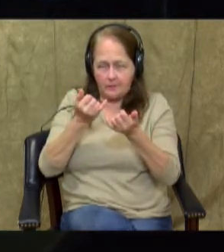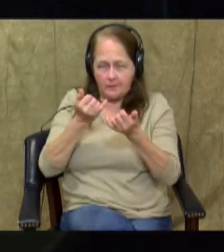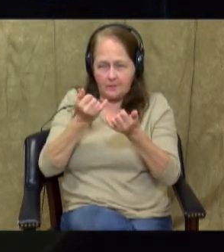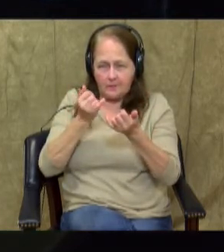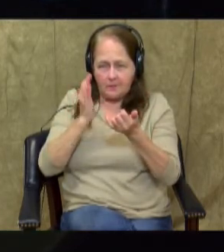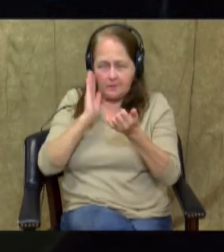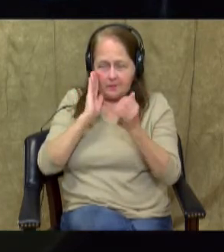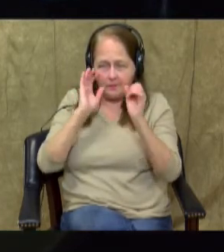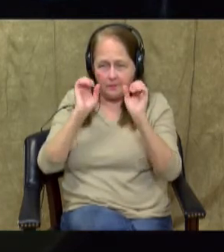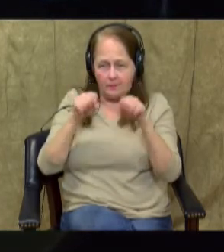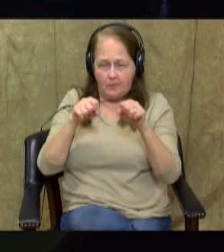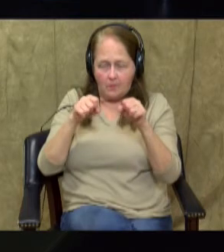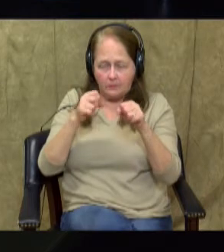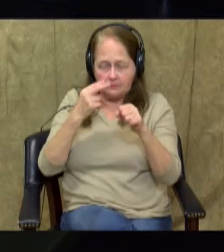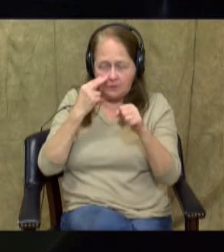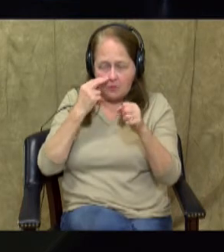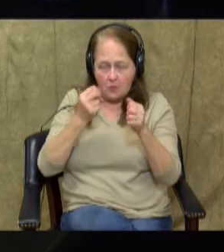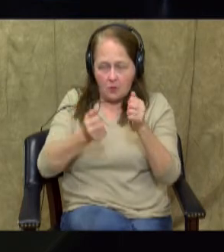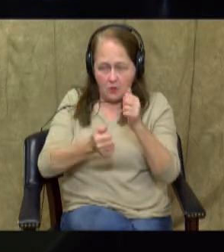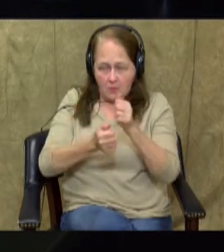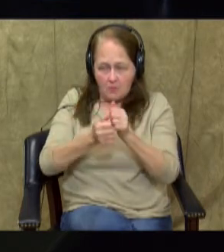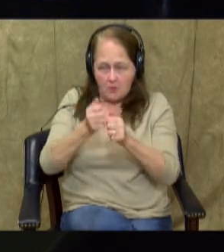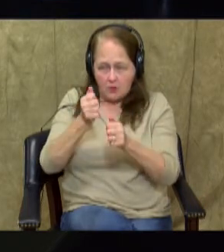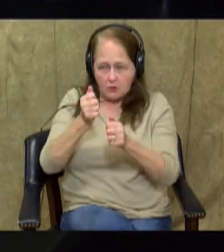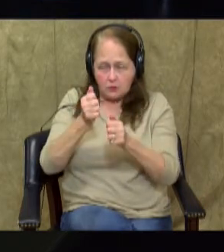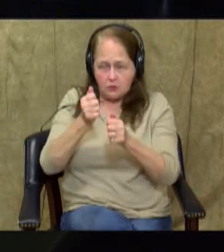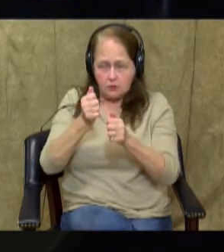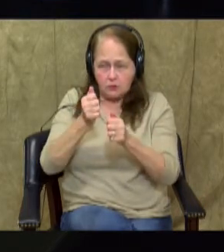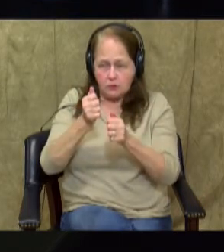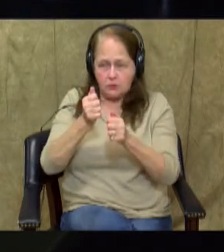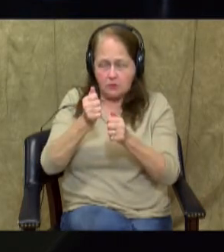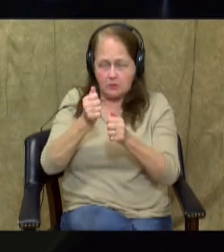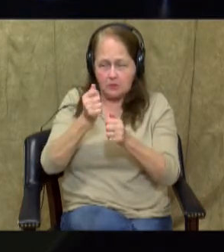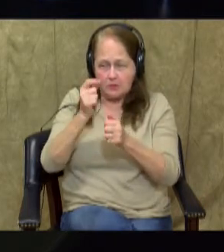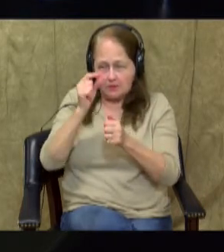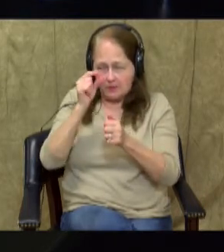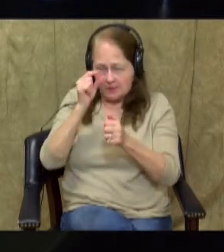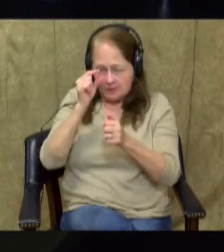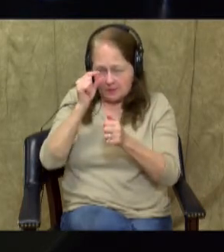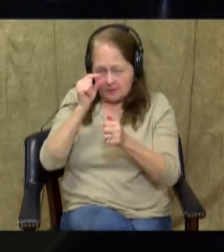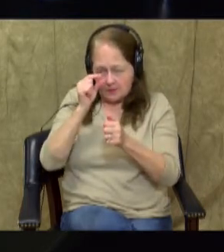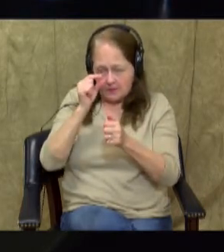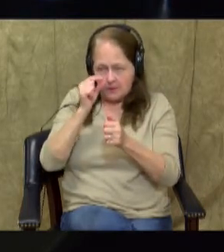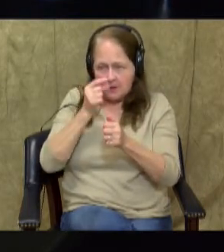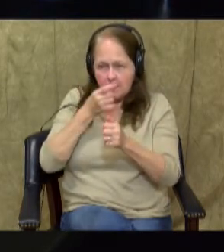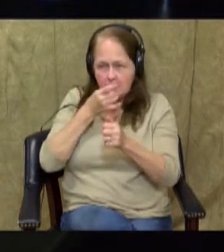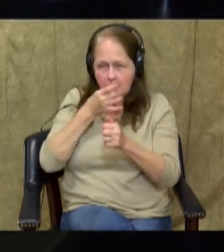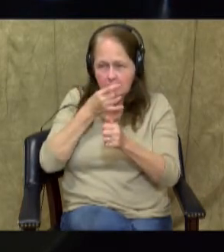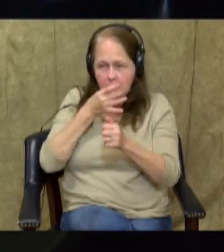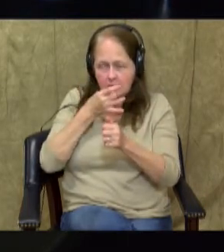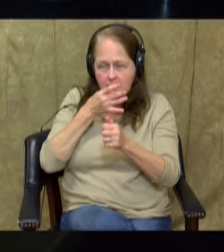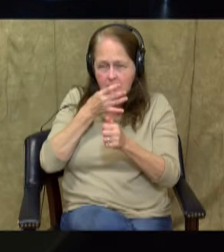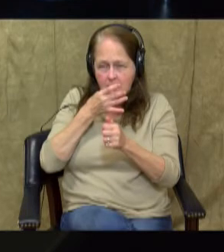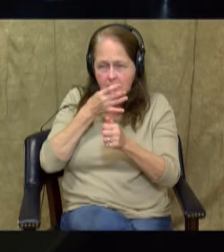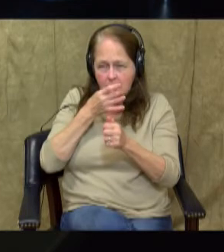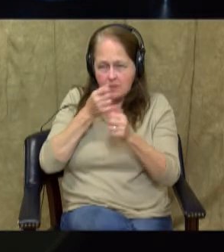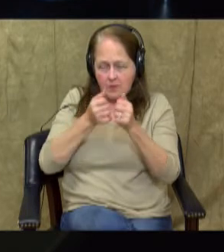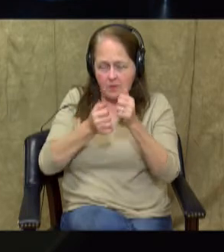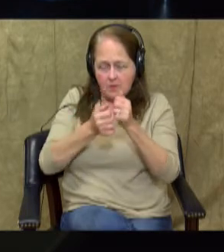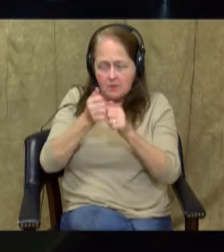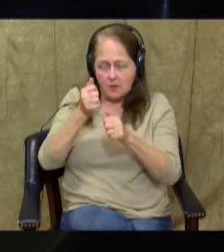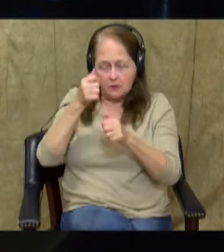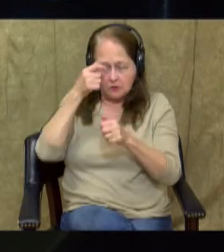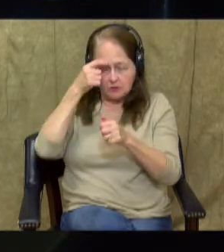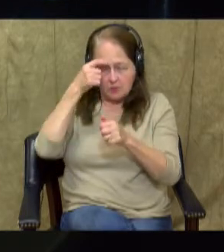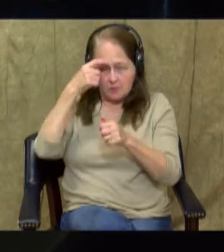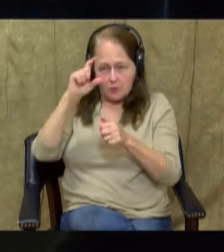we should be able to see most. Do we see just are we missing just the tiniest sliver over here? Most of the moon should